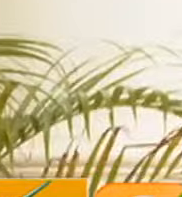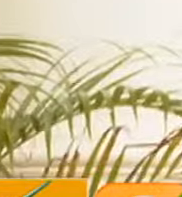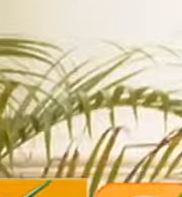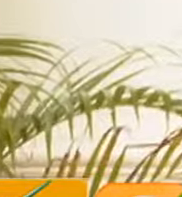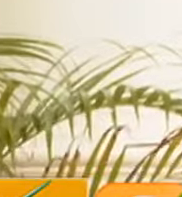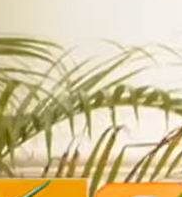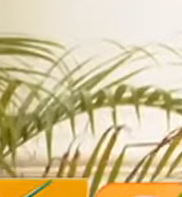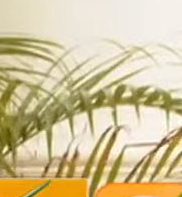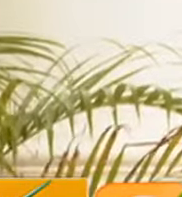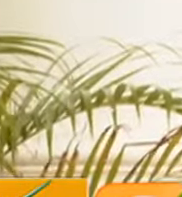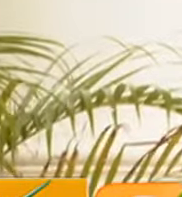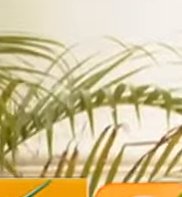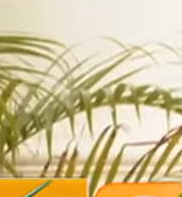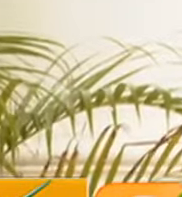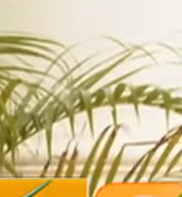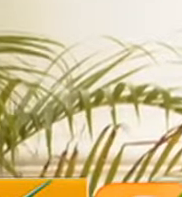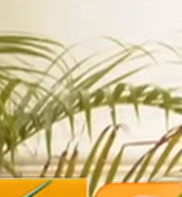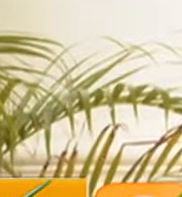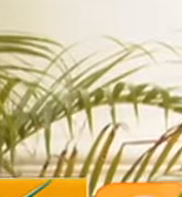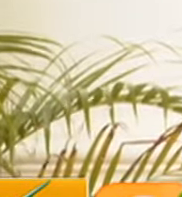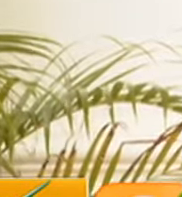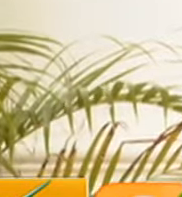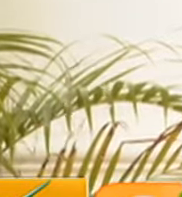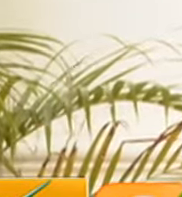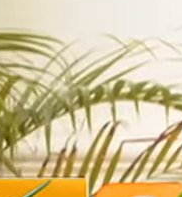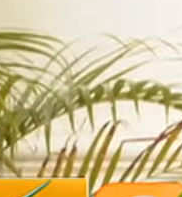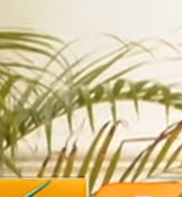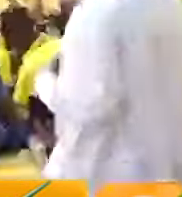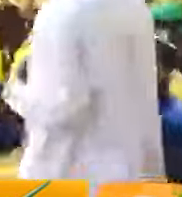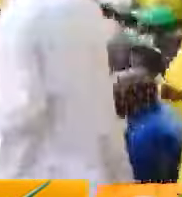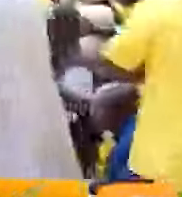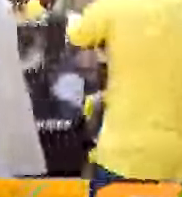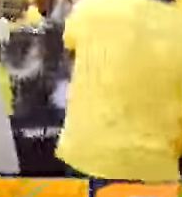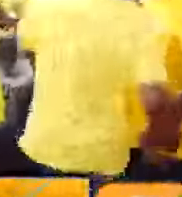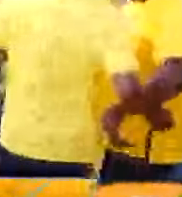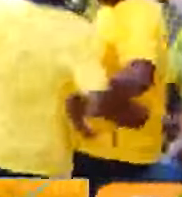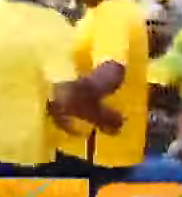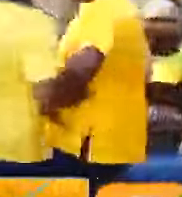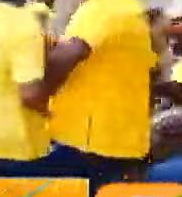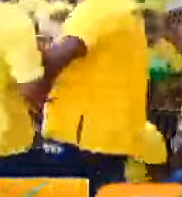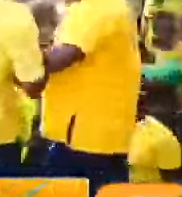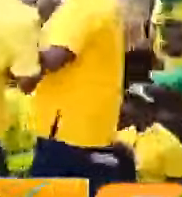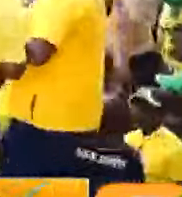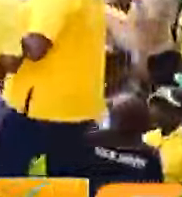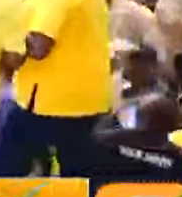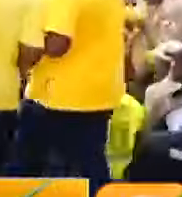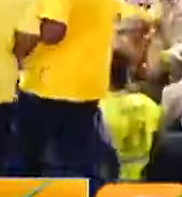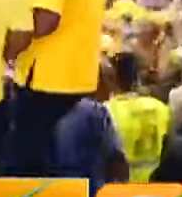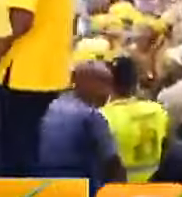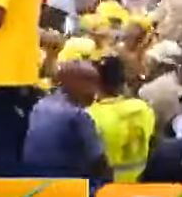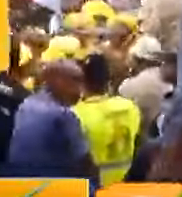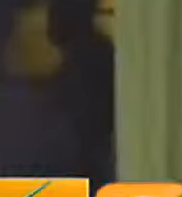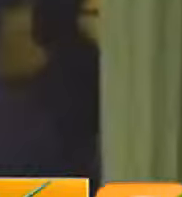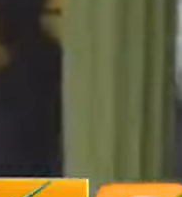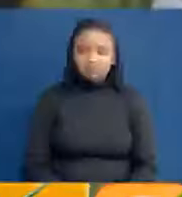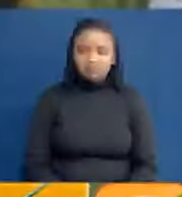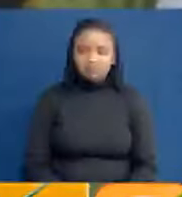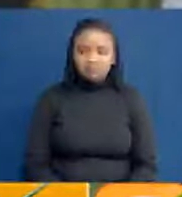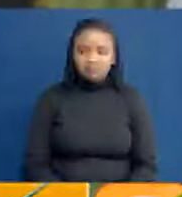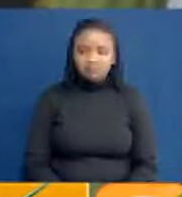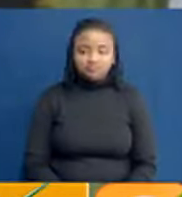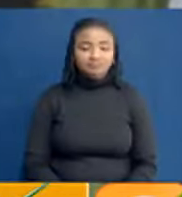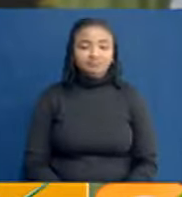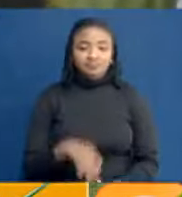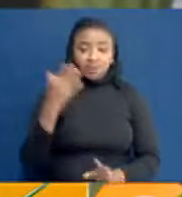The Kenya Kwanza government isn't different. Even before coming into power, the government's message on this topic was clear.